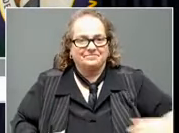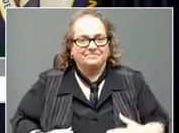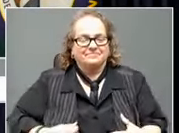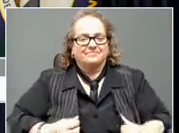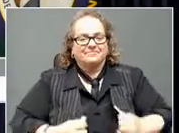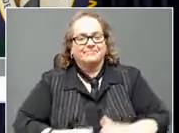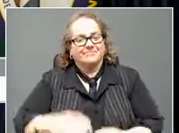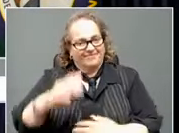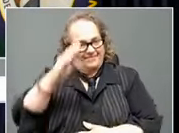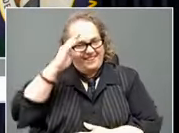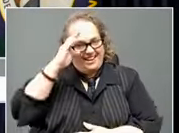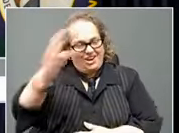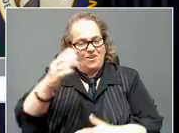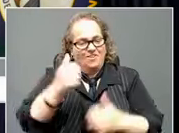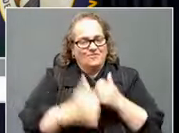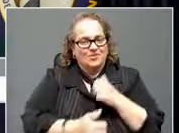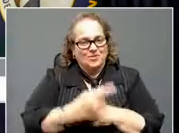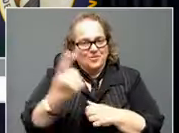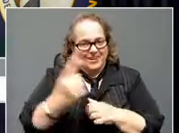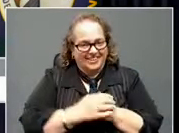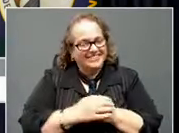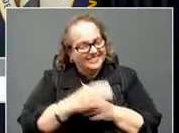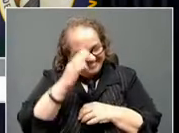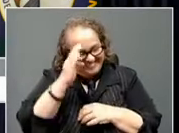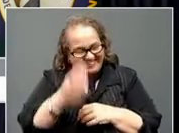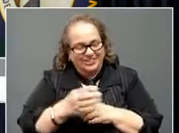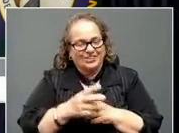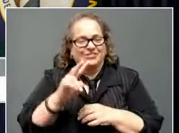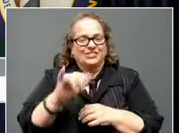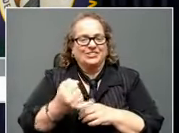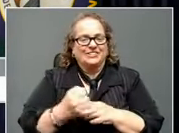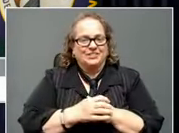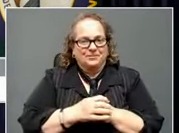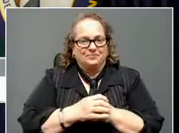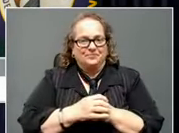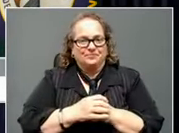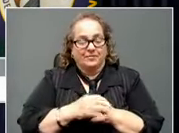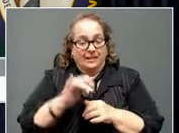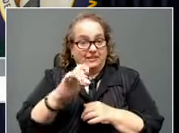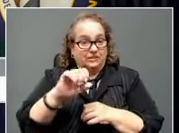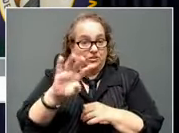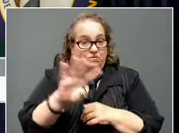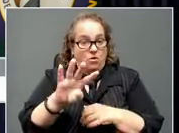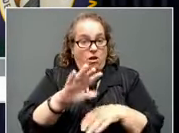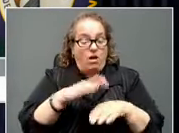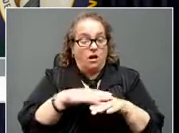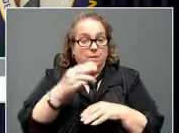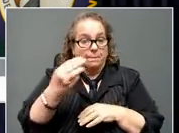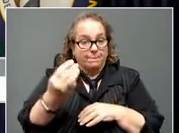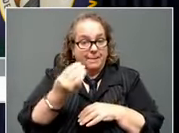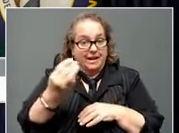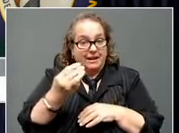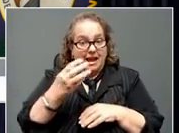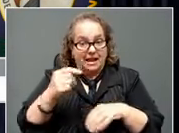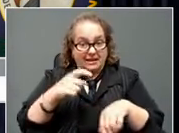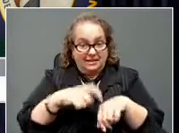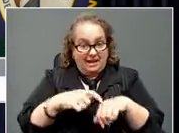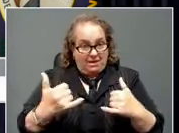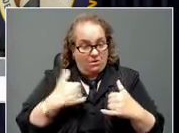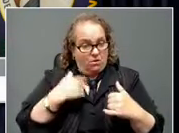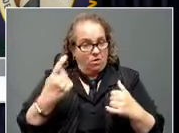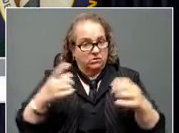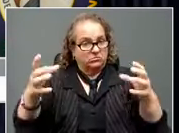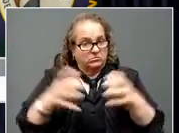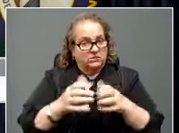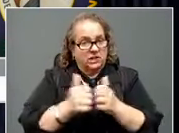All right. Hello, everybody. Hello, Virginia. It is 4 o'clock on Monday, and time we come together to remember we're going to get